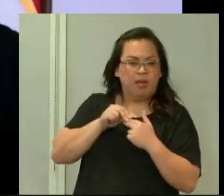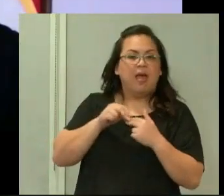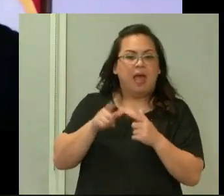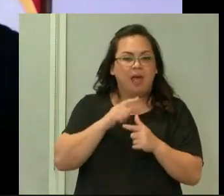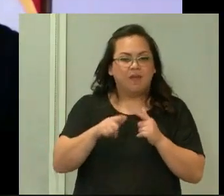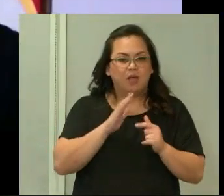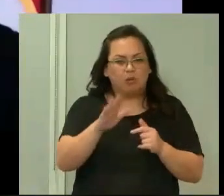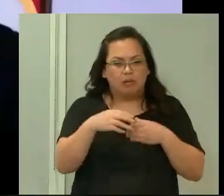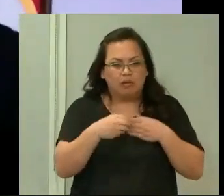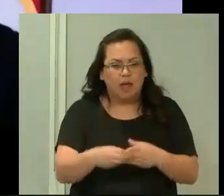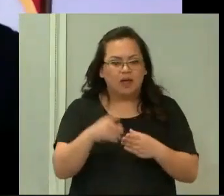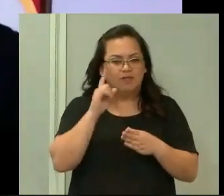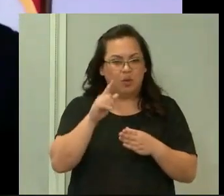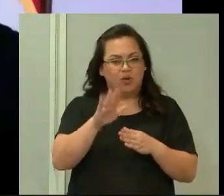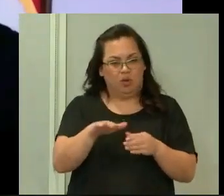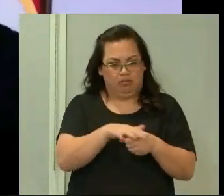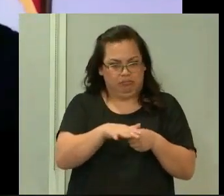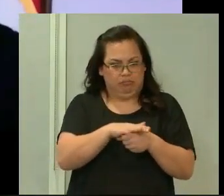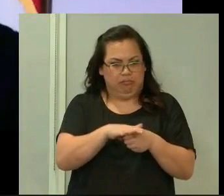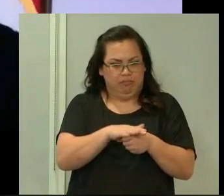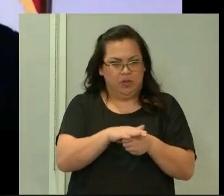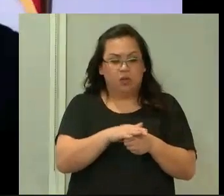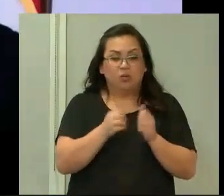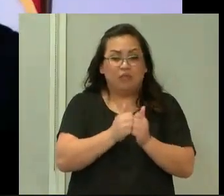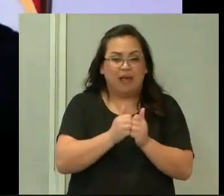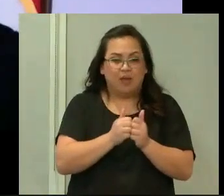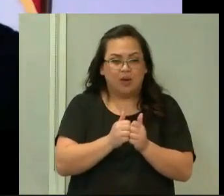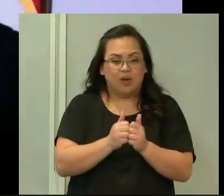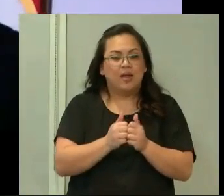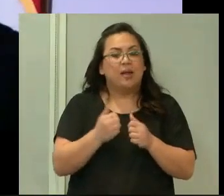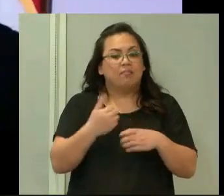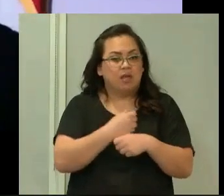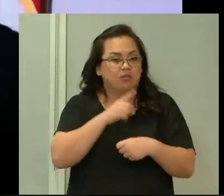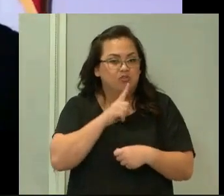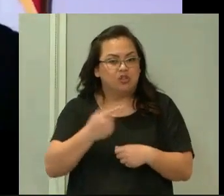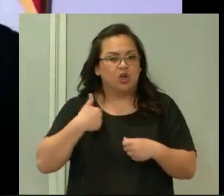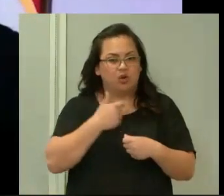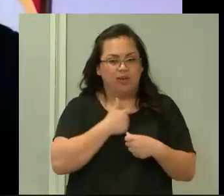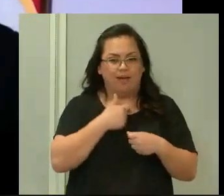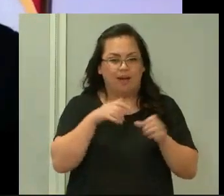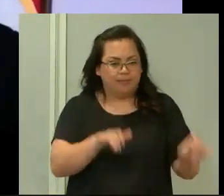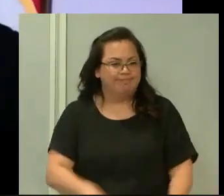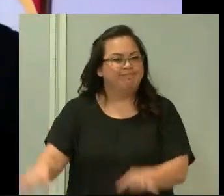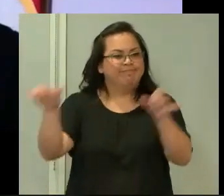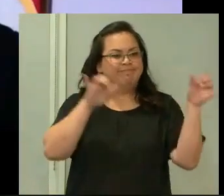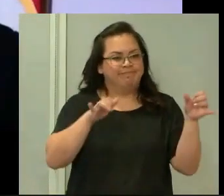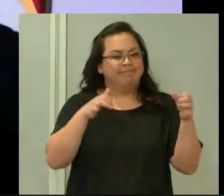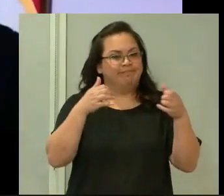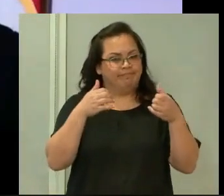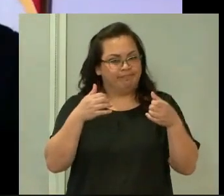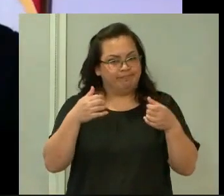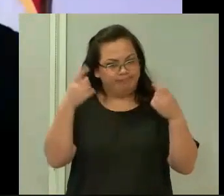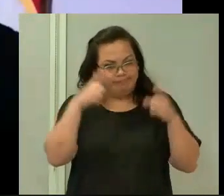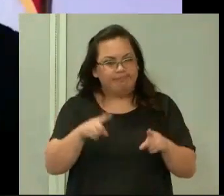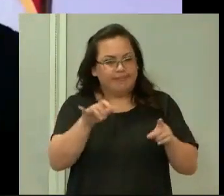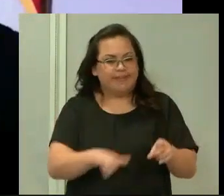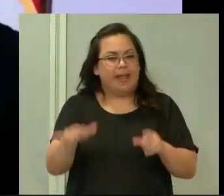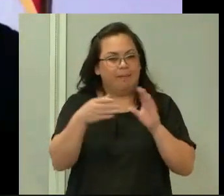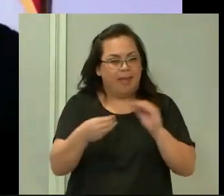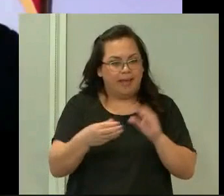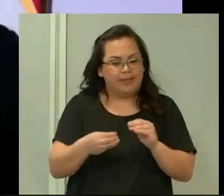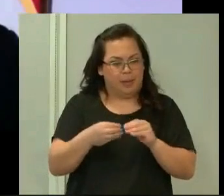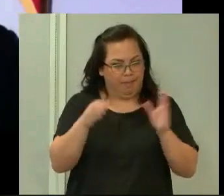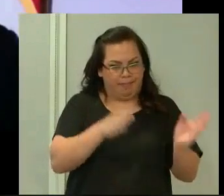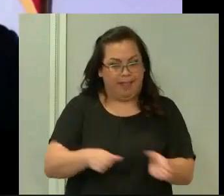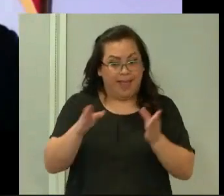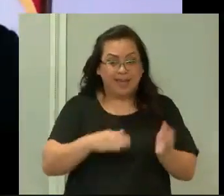guidance that you're working on at your local distance level together to ensure that we're synchronized in our message, we're synchronized in our planning, and if there's more that